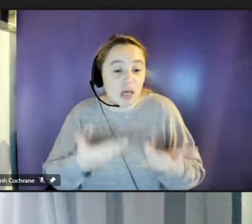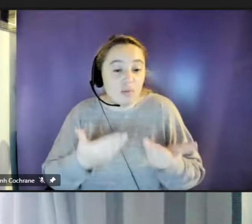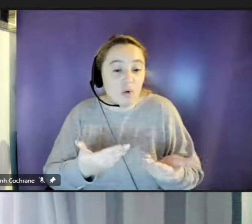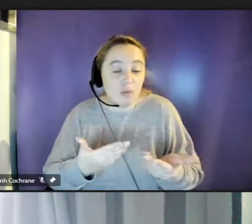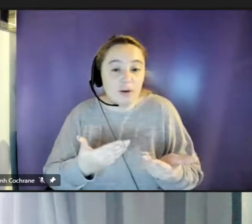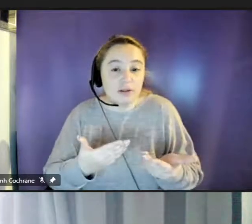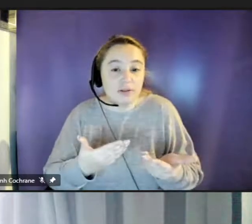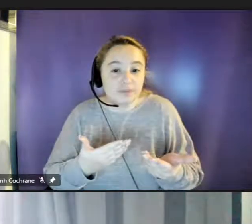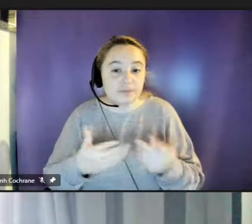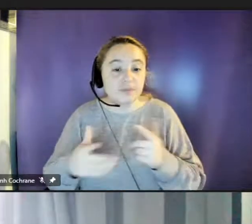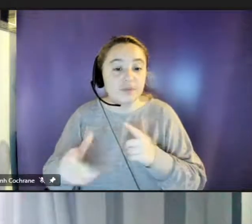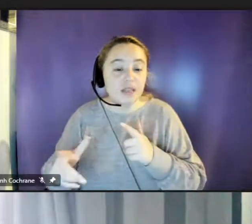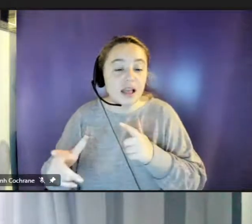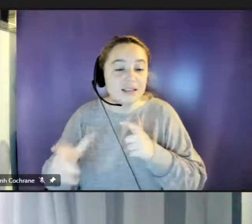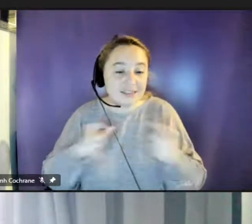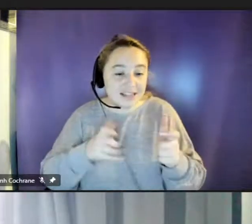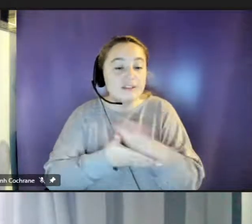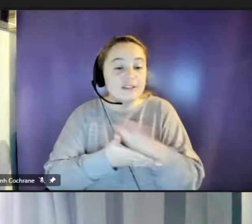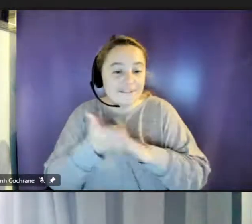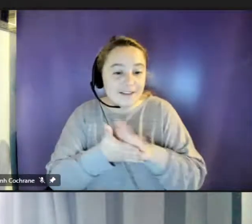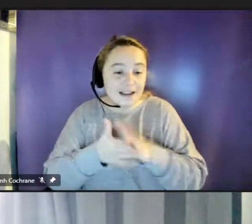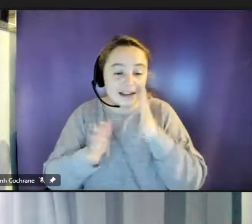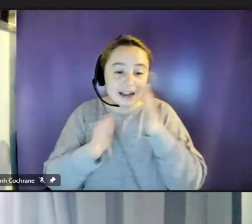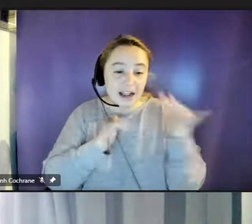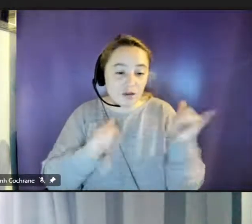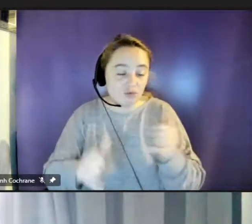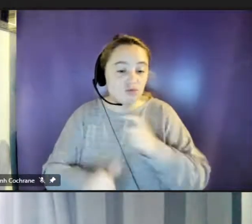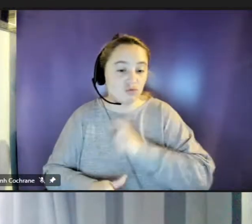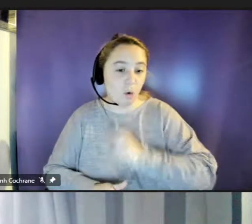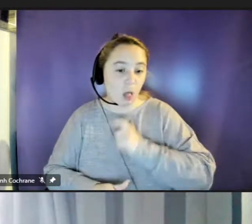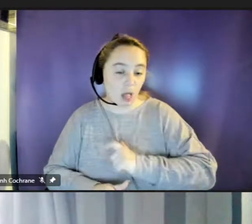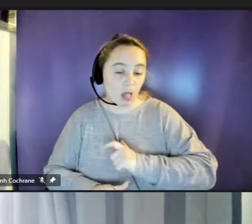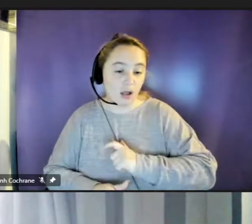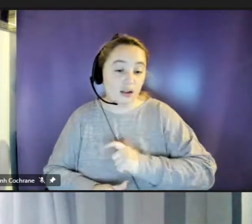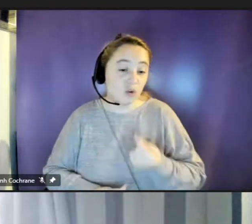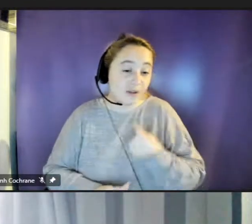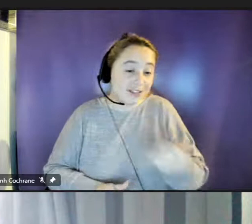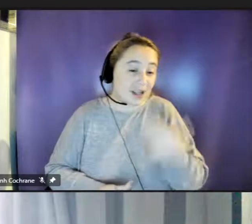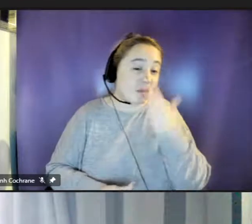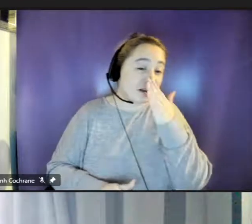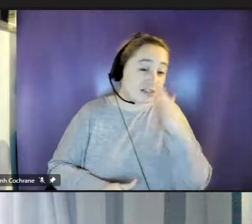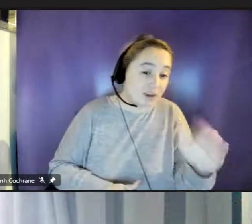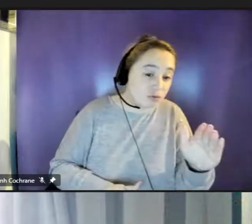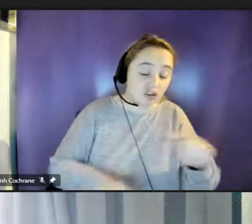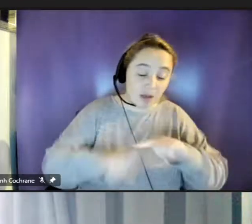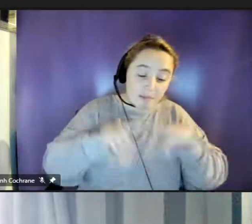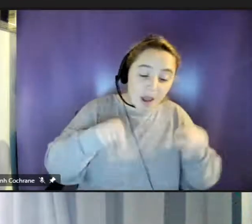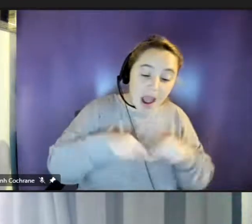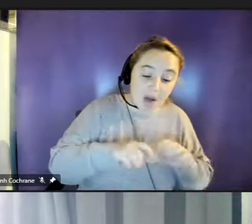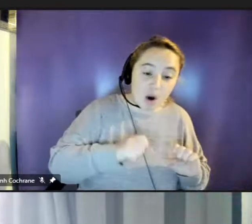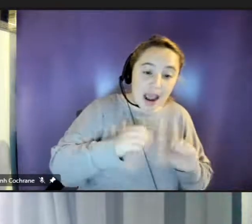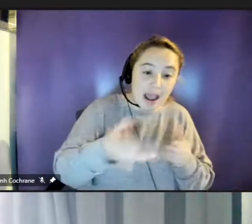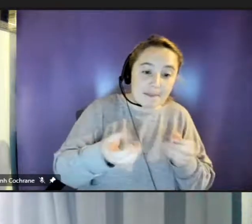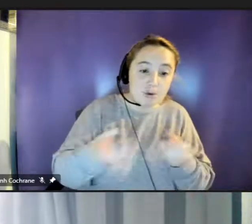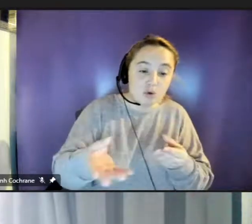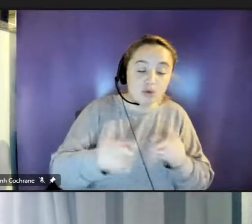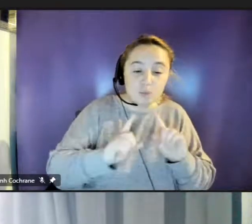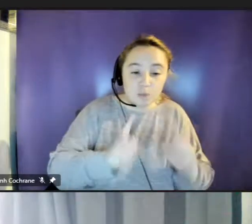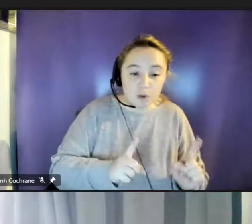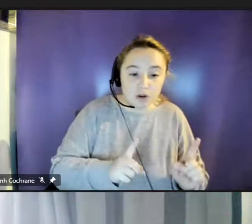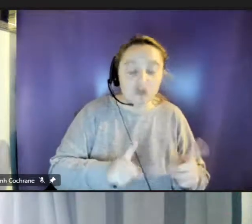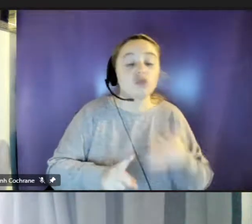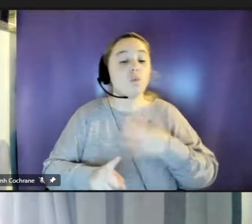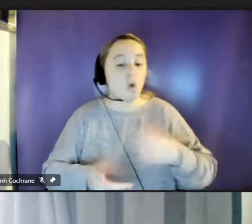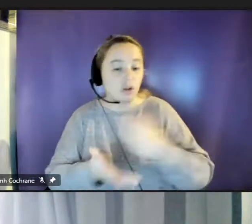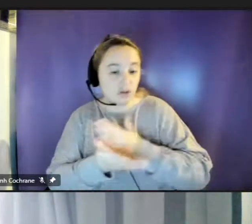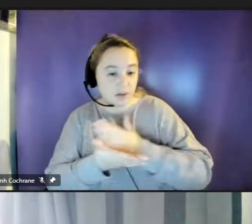and we're still defining the internal audit role. So there's some assumptions in terms of what our input will be, and we just want to be